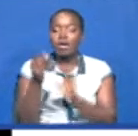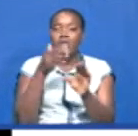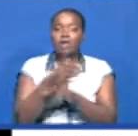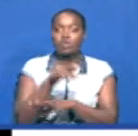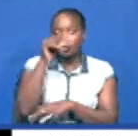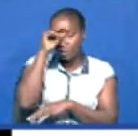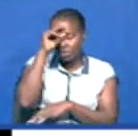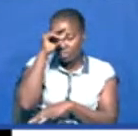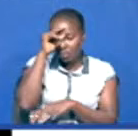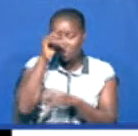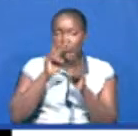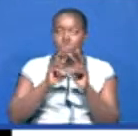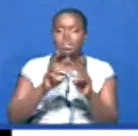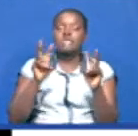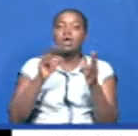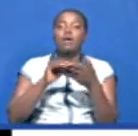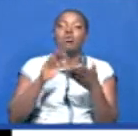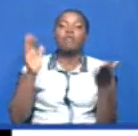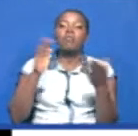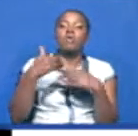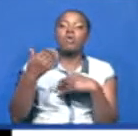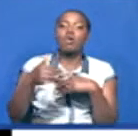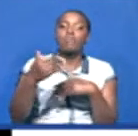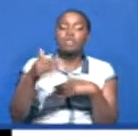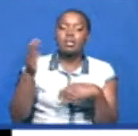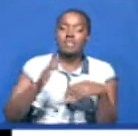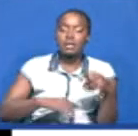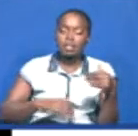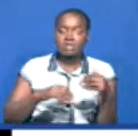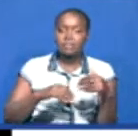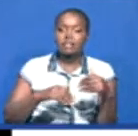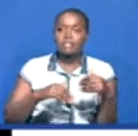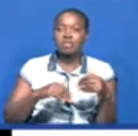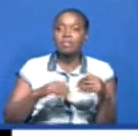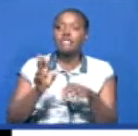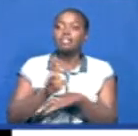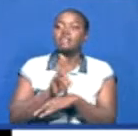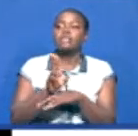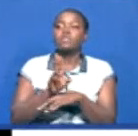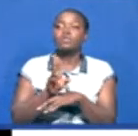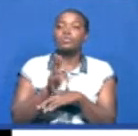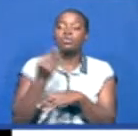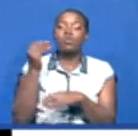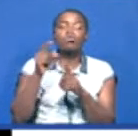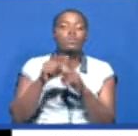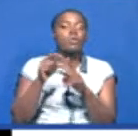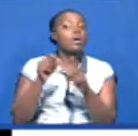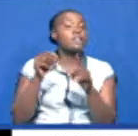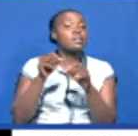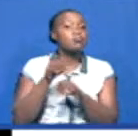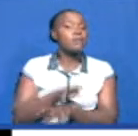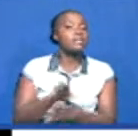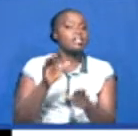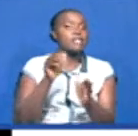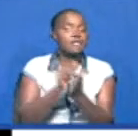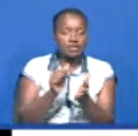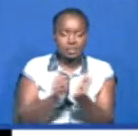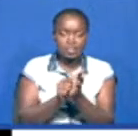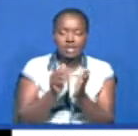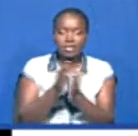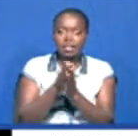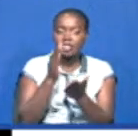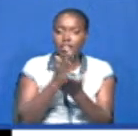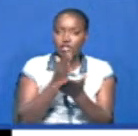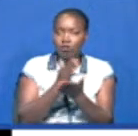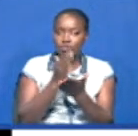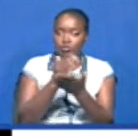will see more often than not the use of the word multi-agency. And indeed, it has helped us